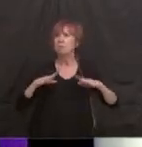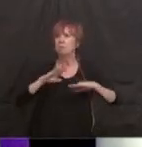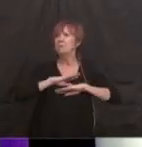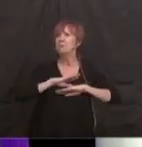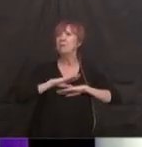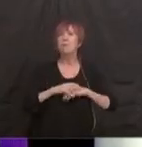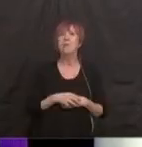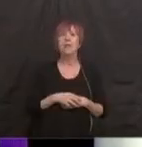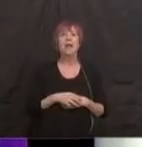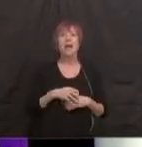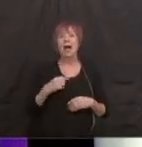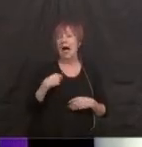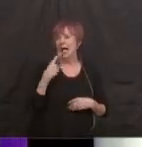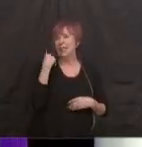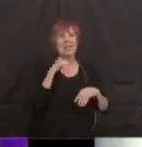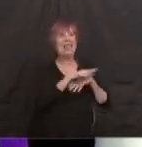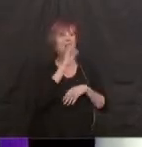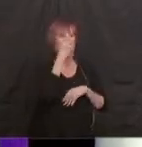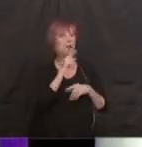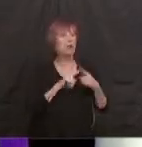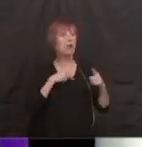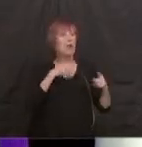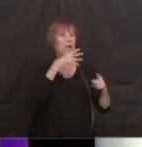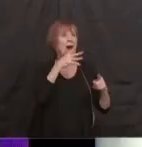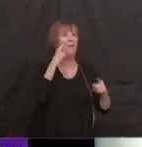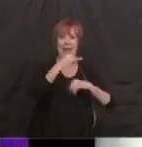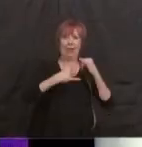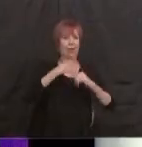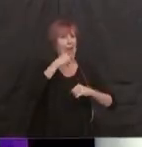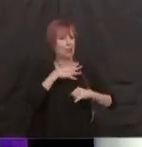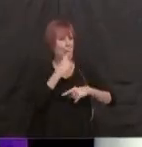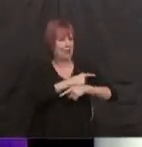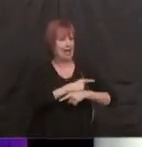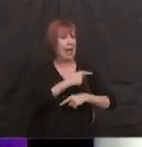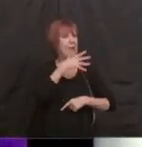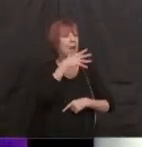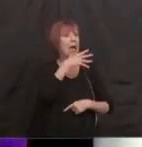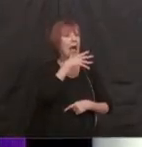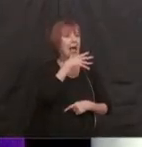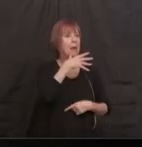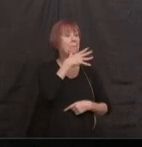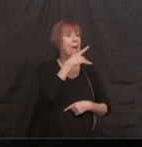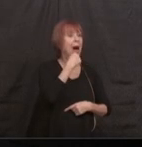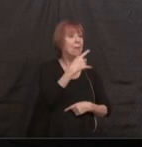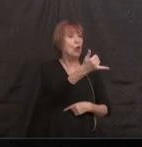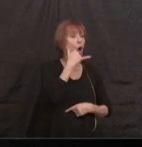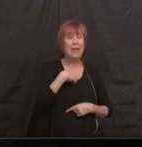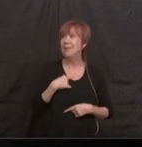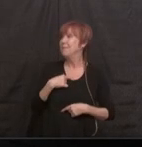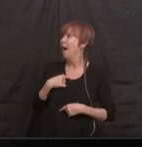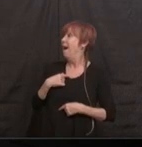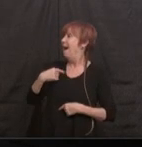flowers to my mom for March 8th for International Women's Day, and she calls me and she says, I am a woman, not just a mother,